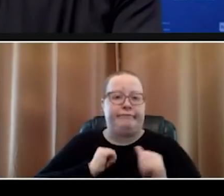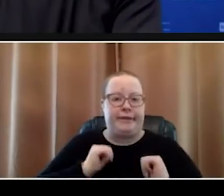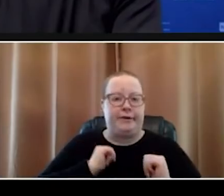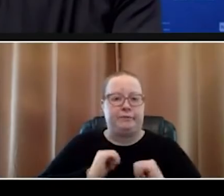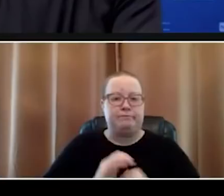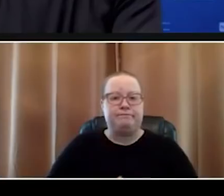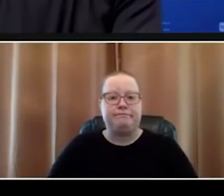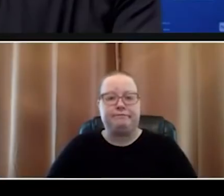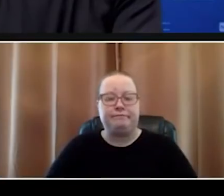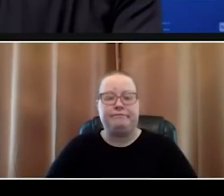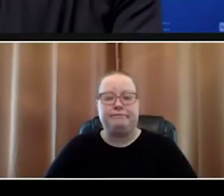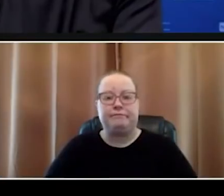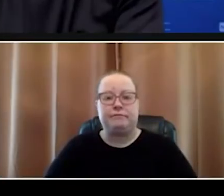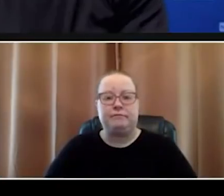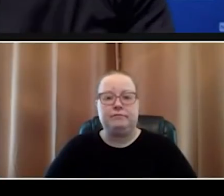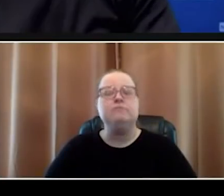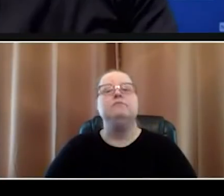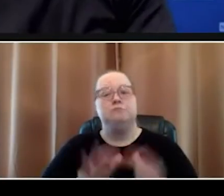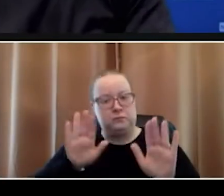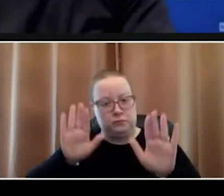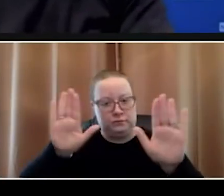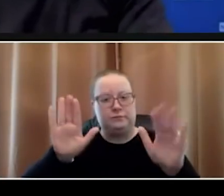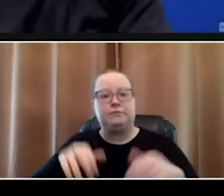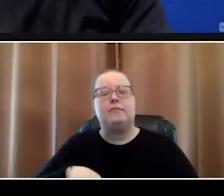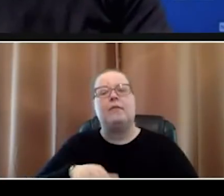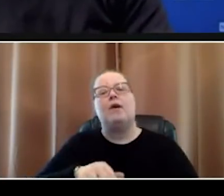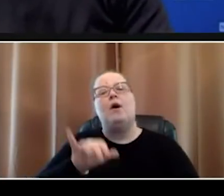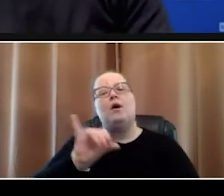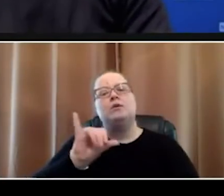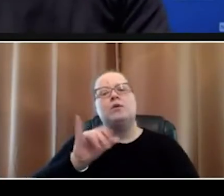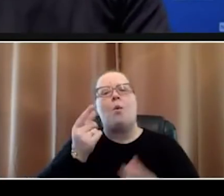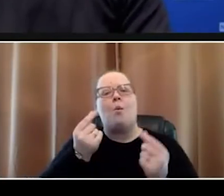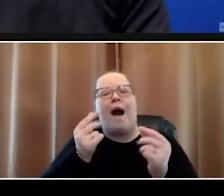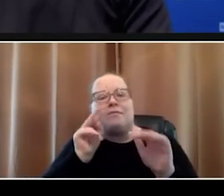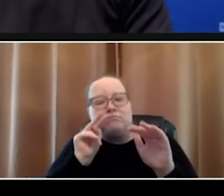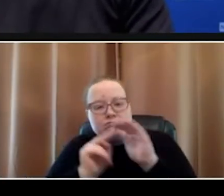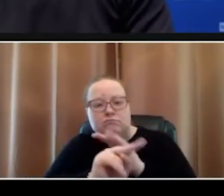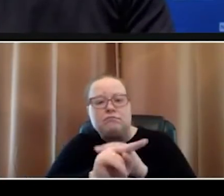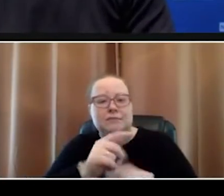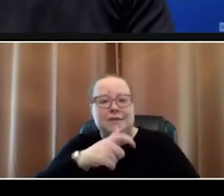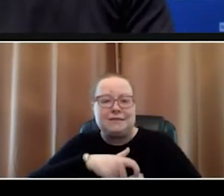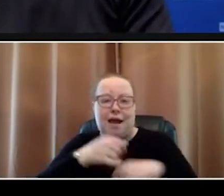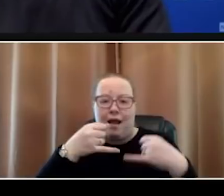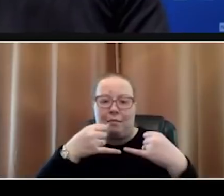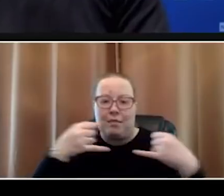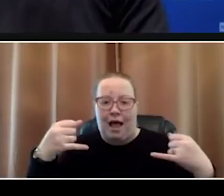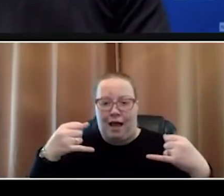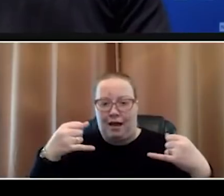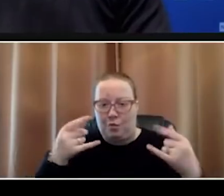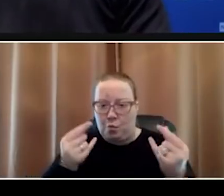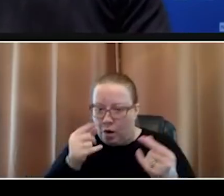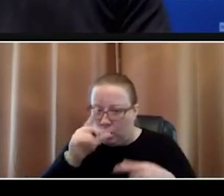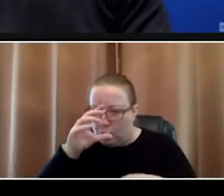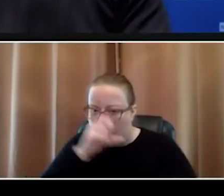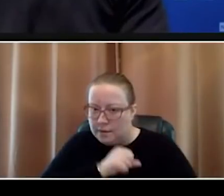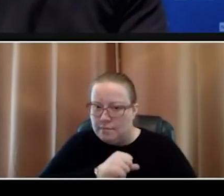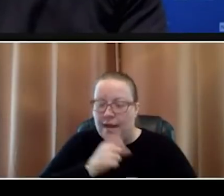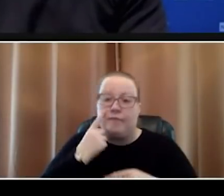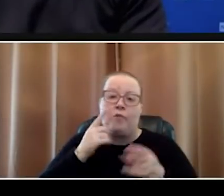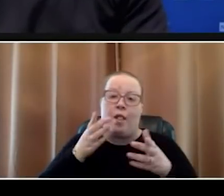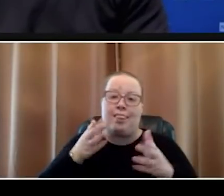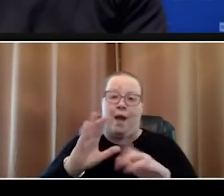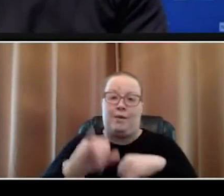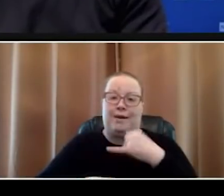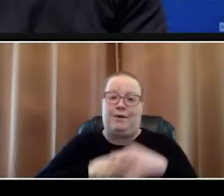And so another thing is, what's the forecast or timeline in your estimation for allowing international artists to come back